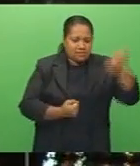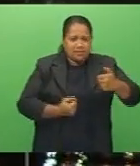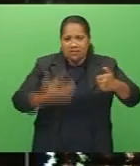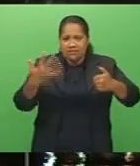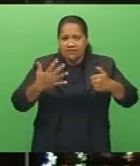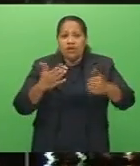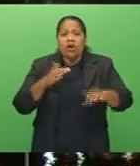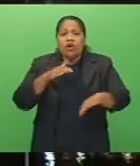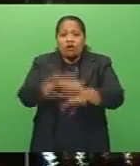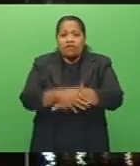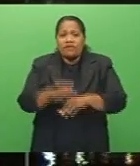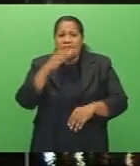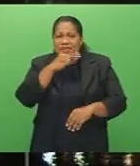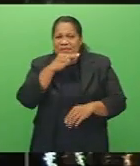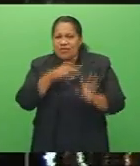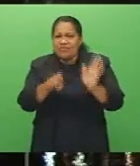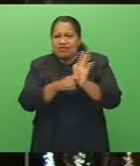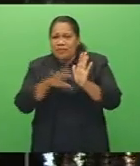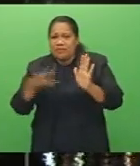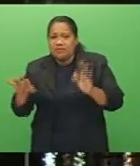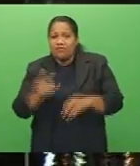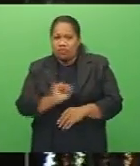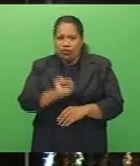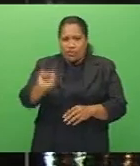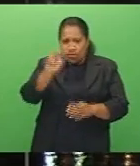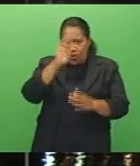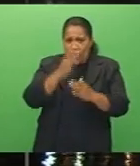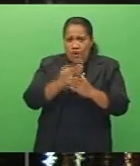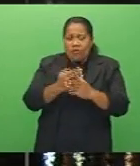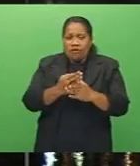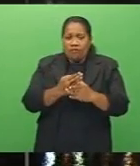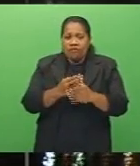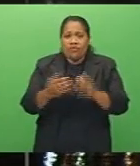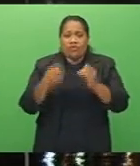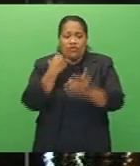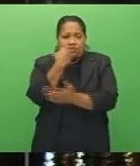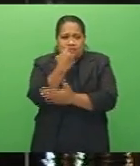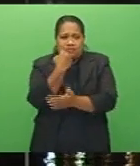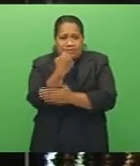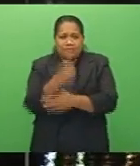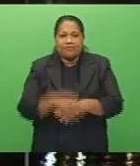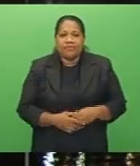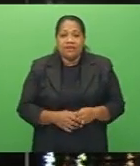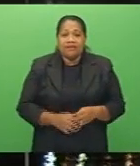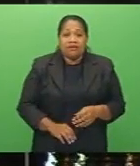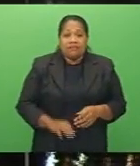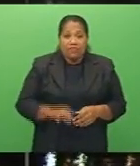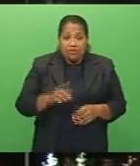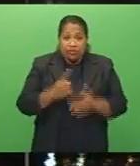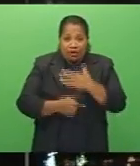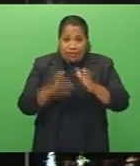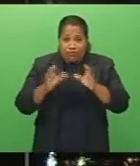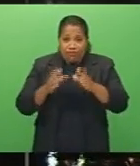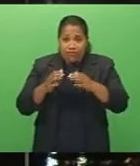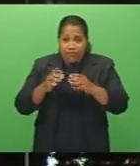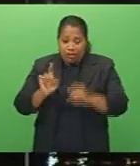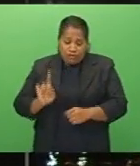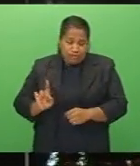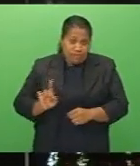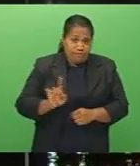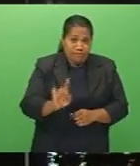Rebels to keep their hopes of a Super Rugby AU Finals berth alive. The Force hit the front for the first time